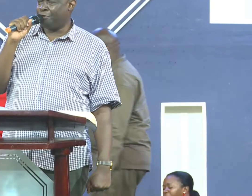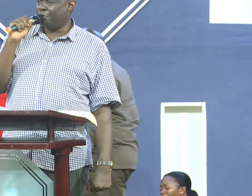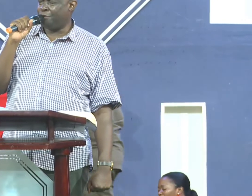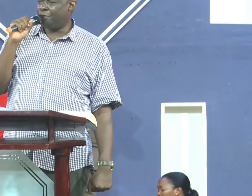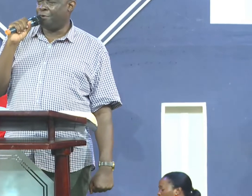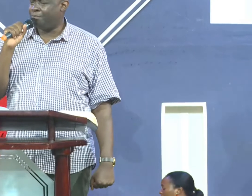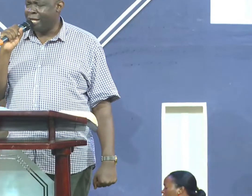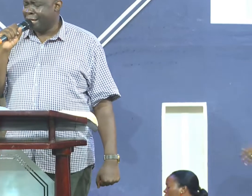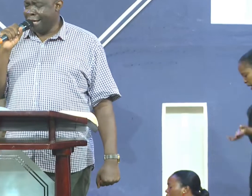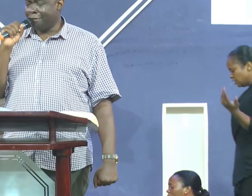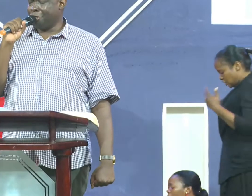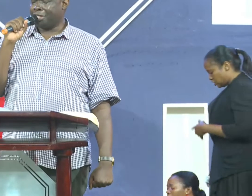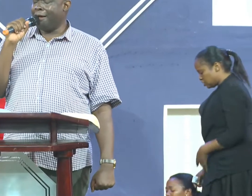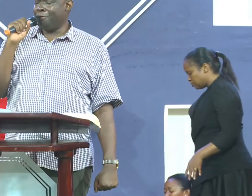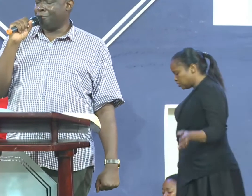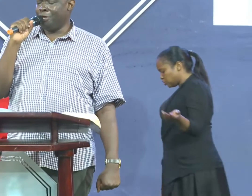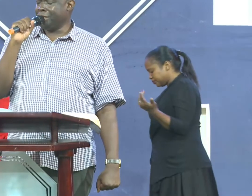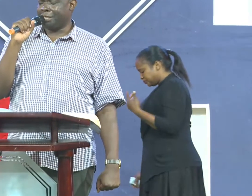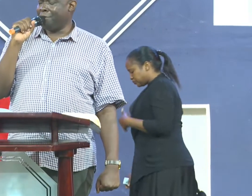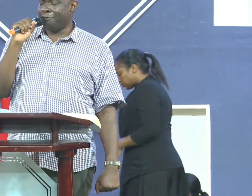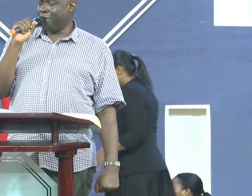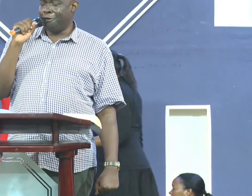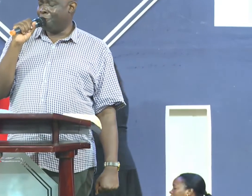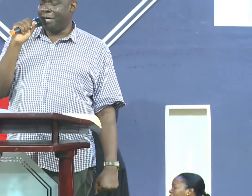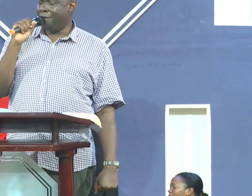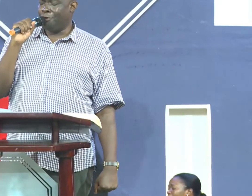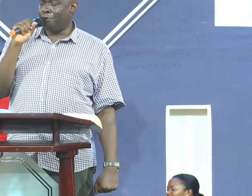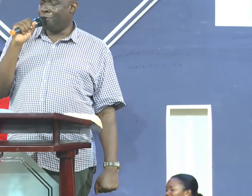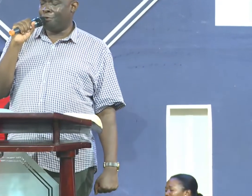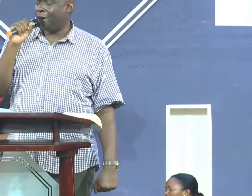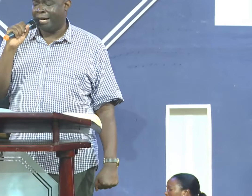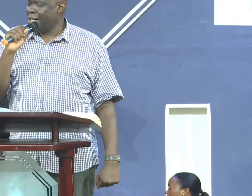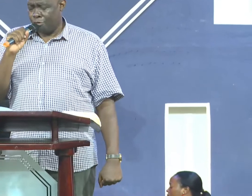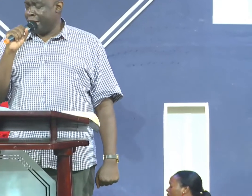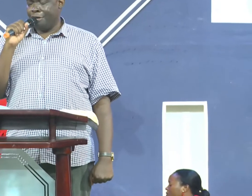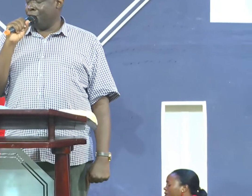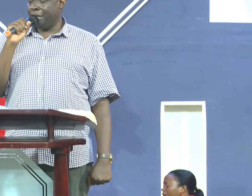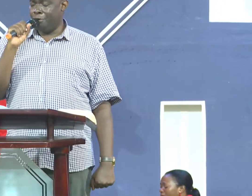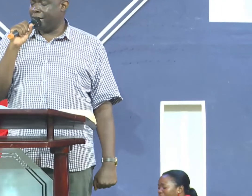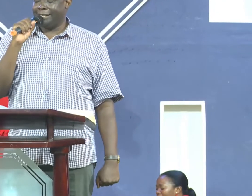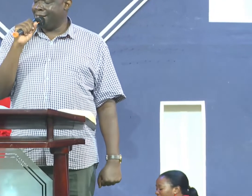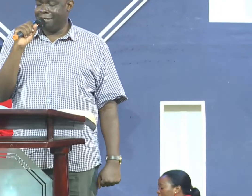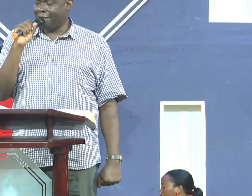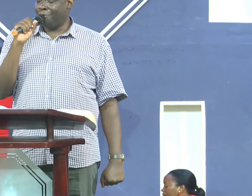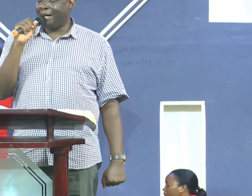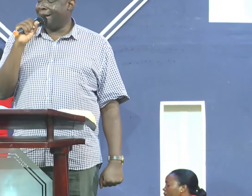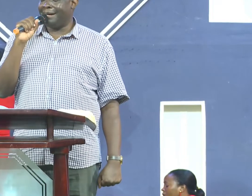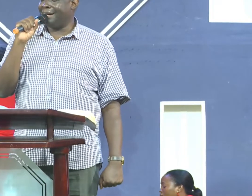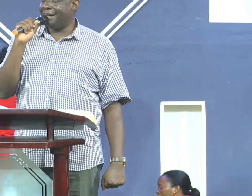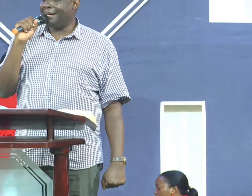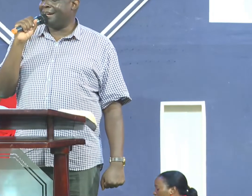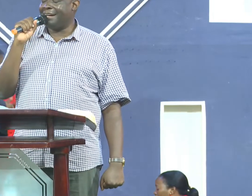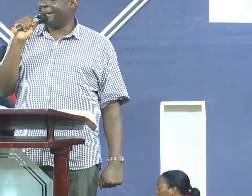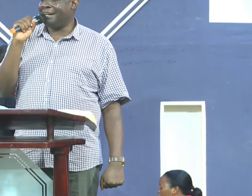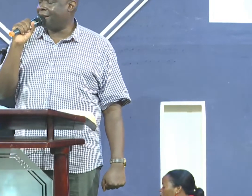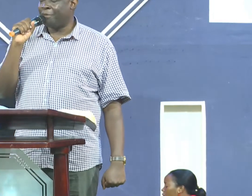chalero gata sabo kule sewa kwenye umeno weyongiru kazi zibwa